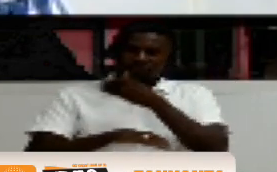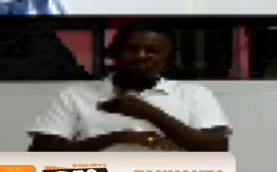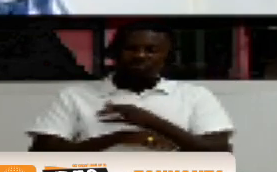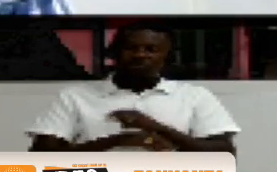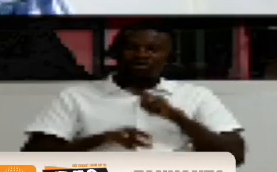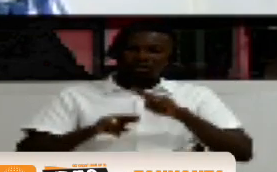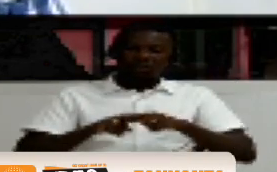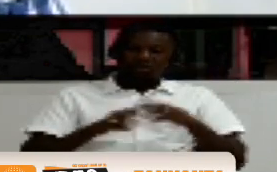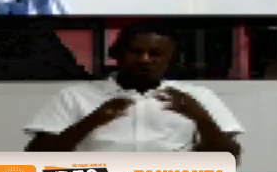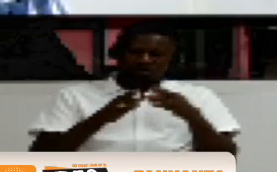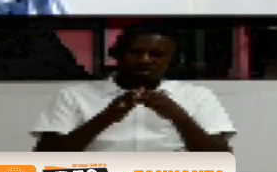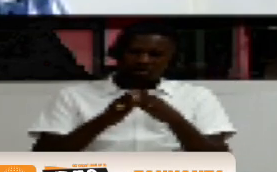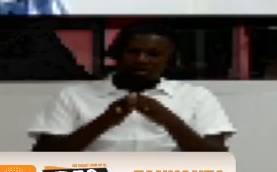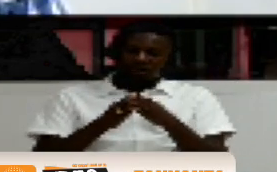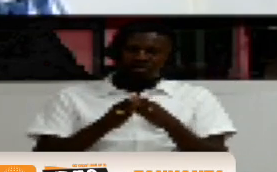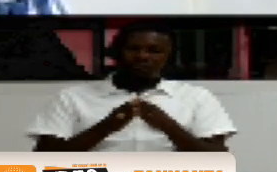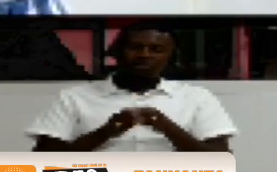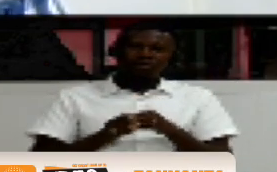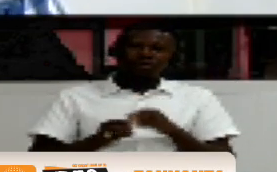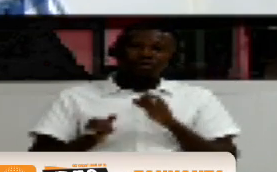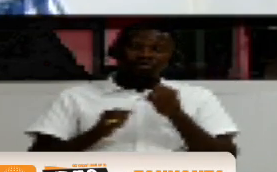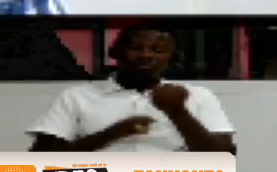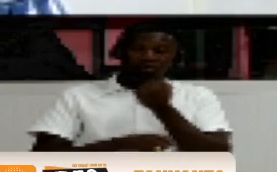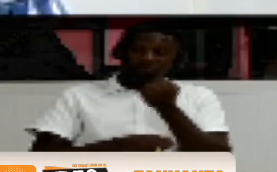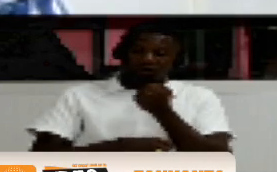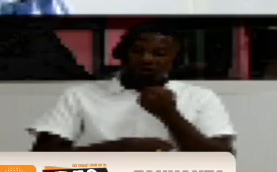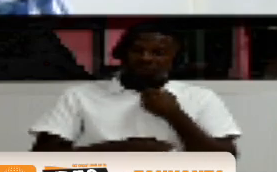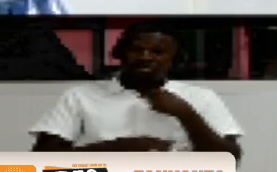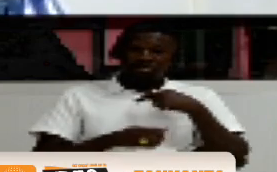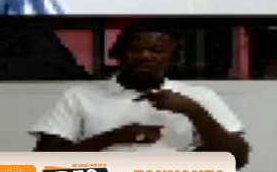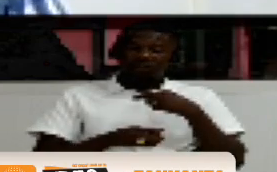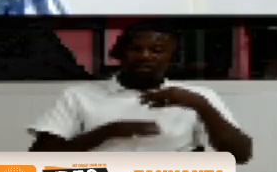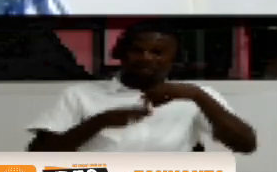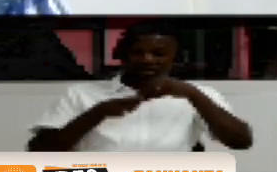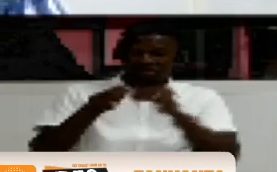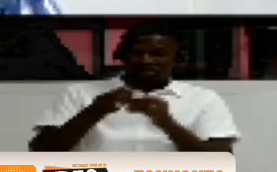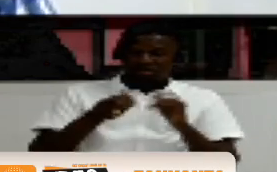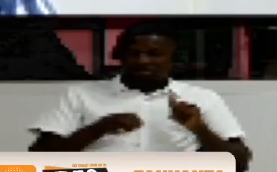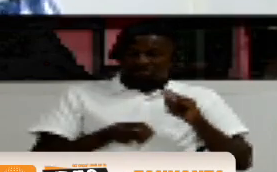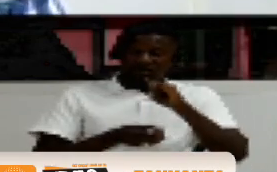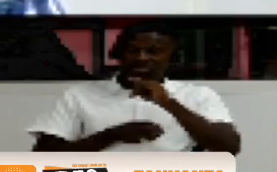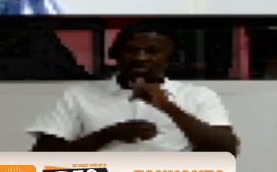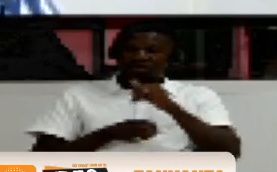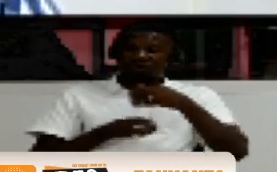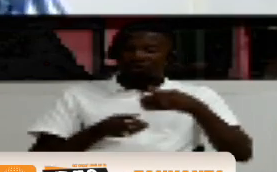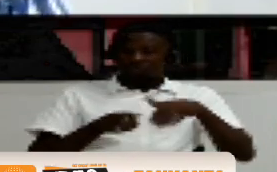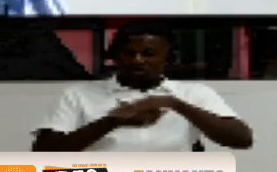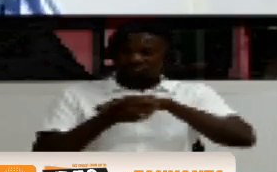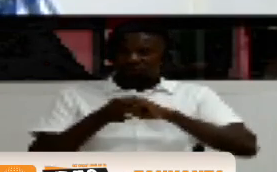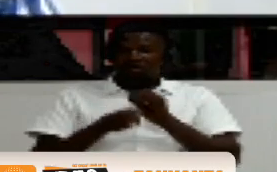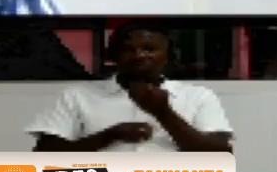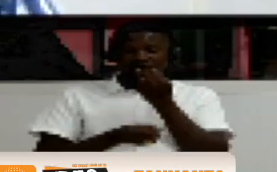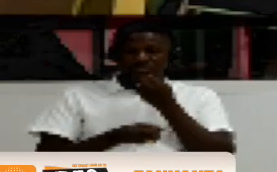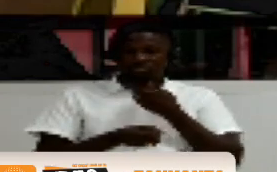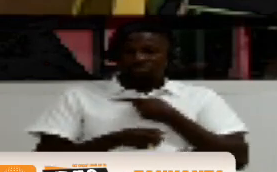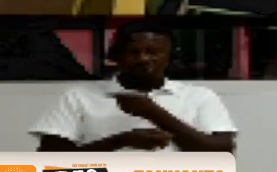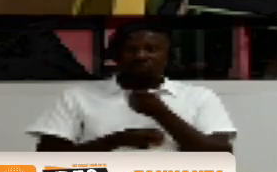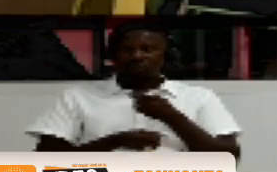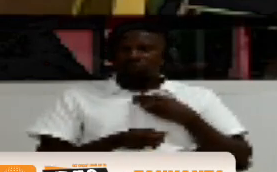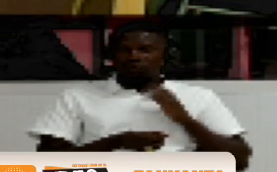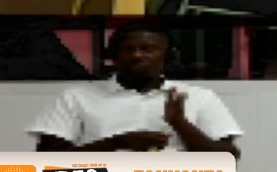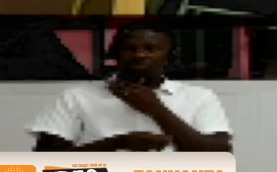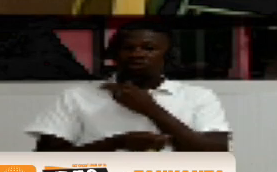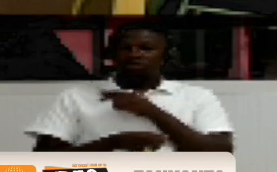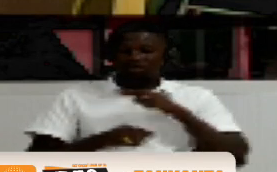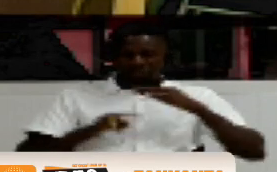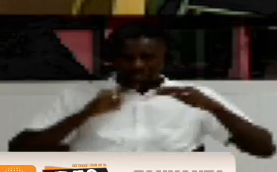We sat together, because in the tickets, it covers our food for us, so we went to the